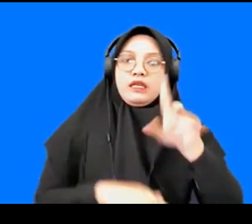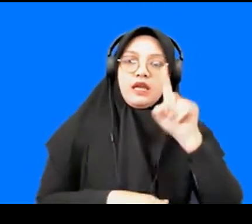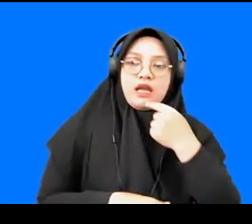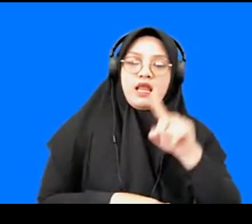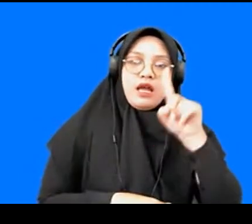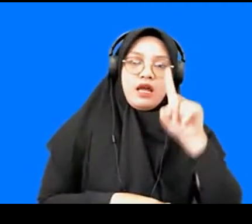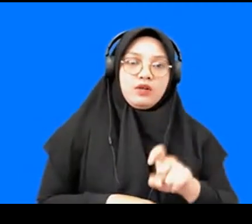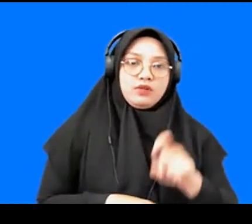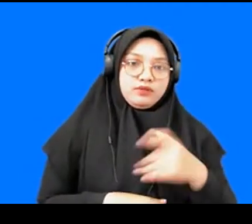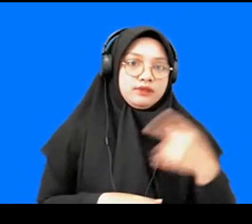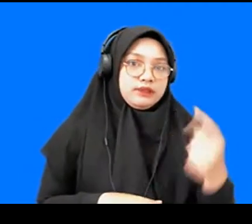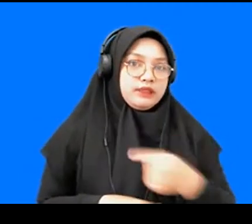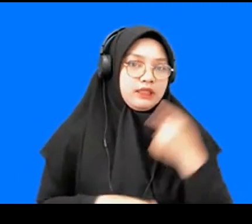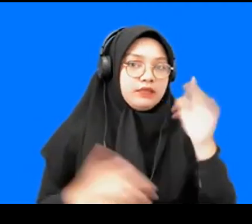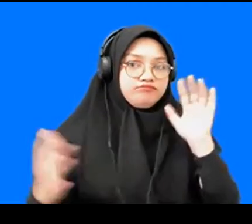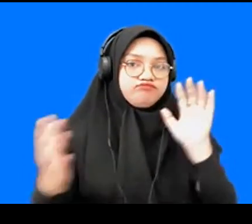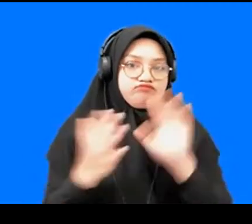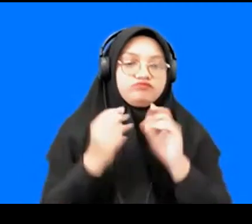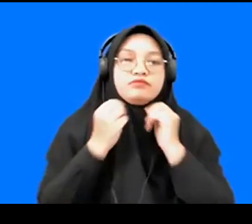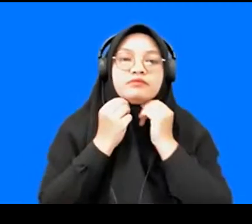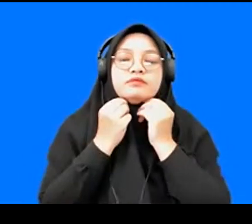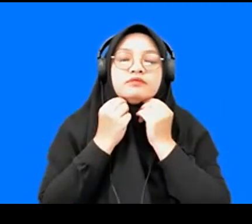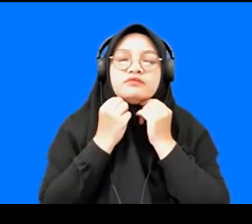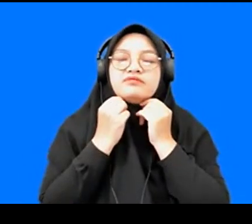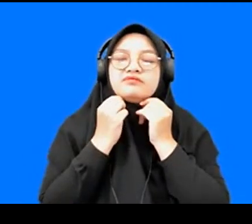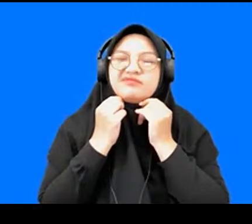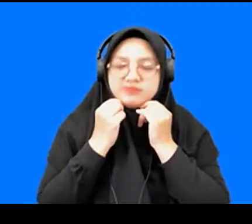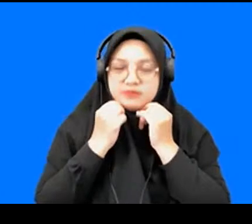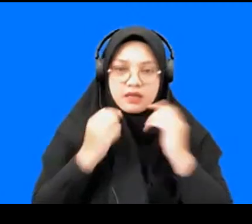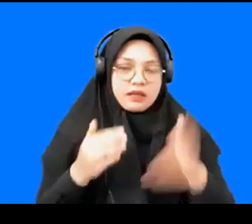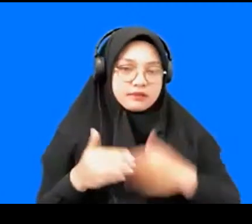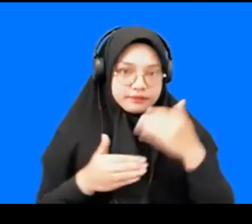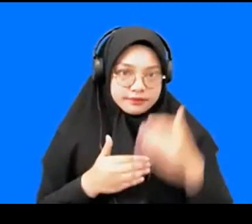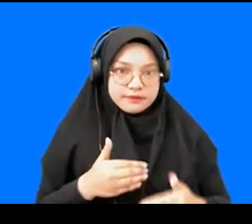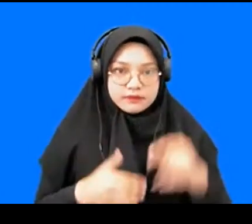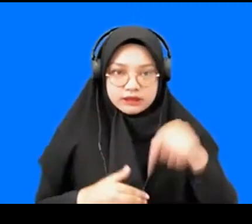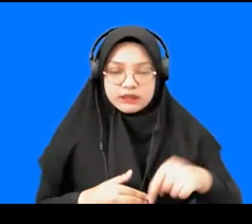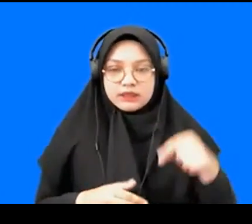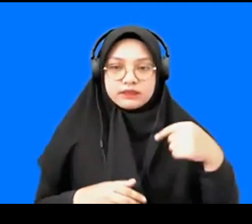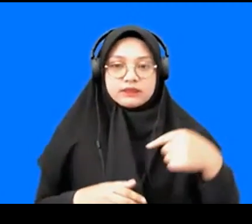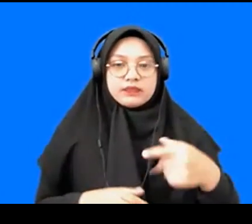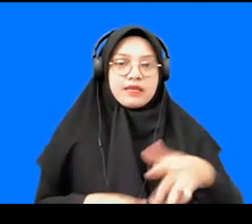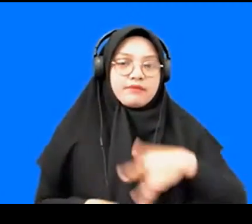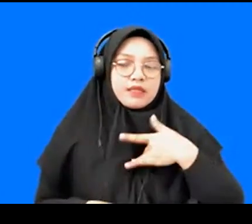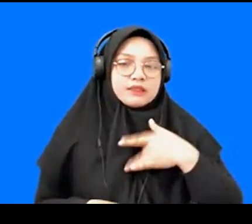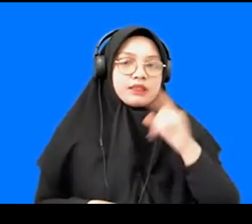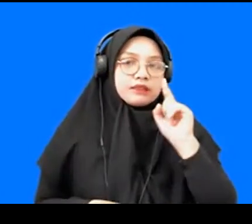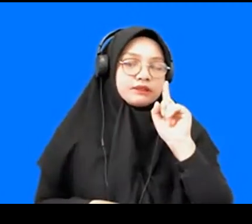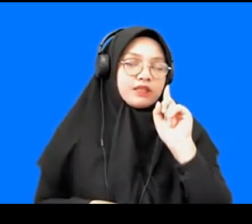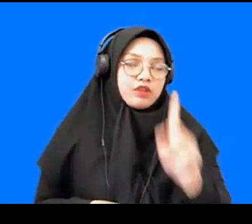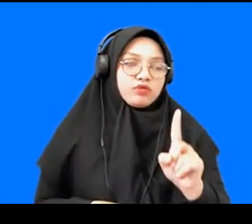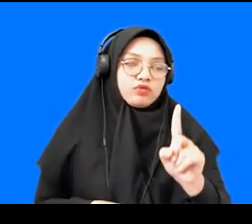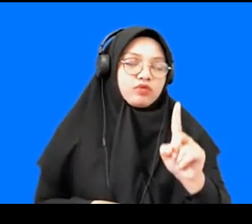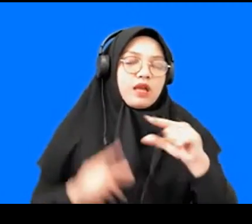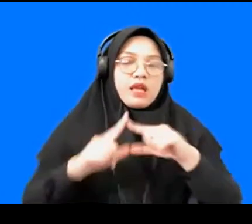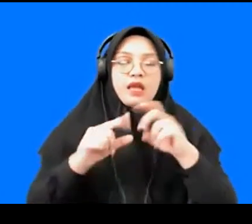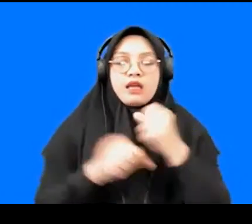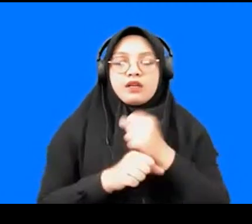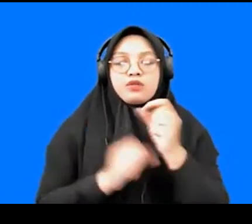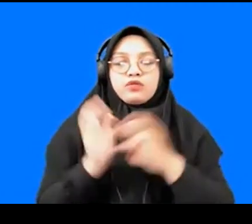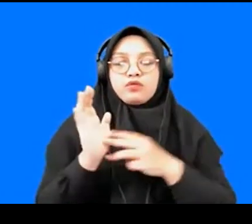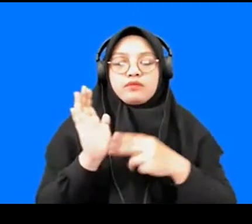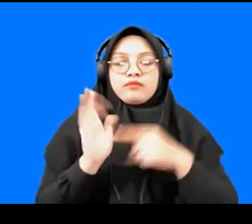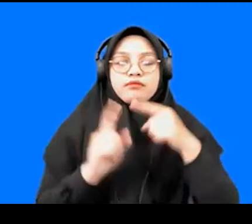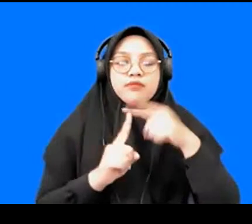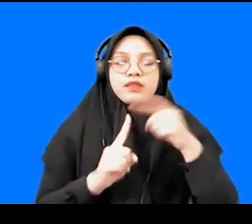one. Second is this, that, I think one argument that I keep making, look at the entire Europe, you